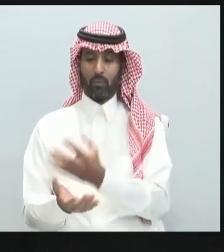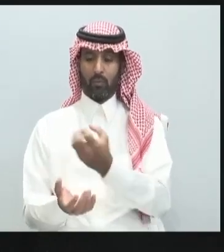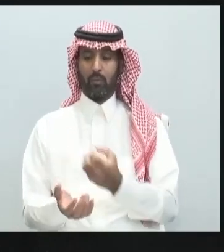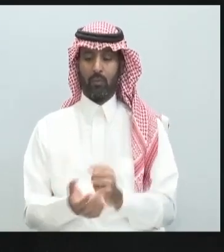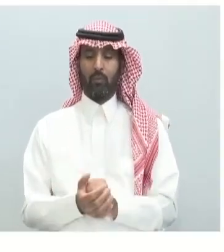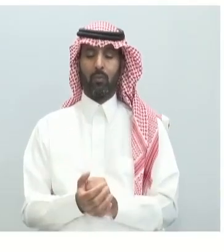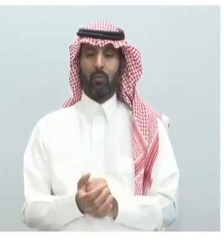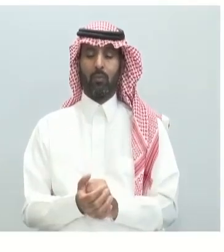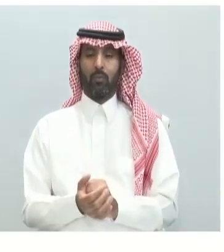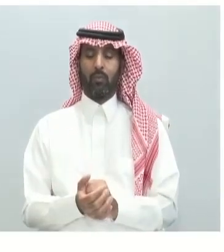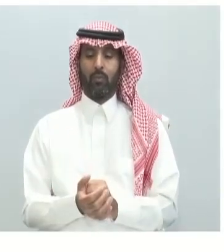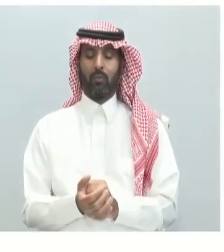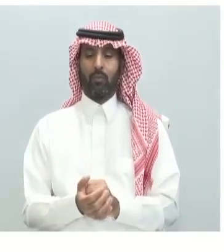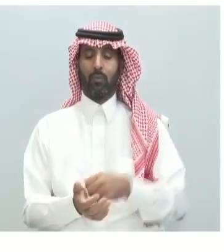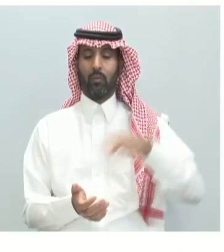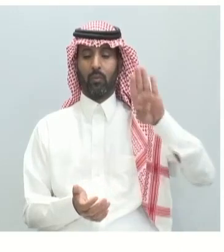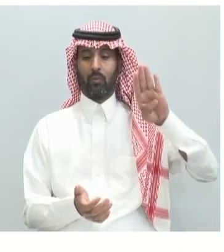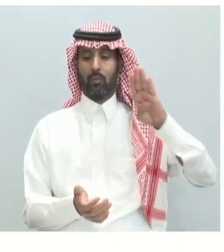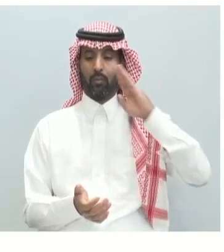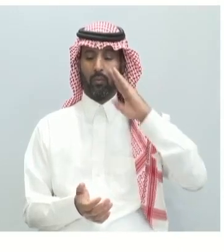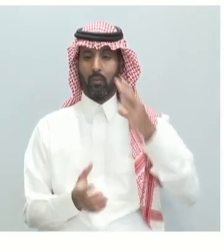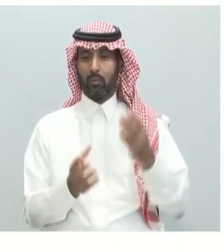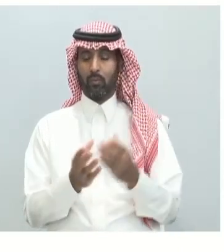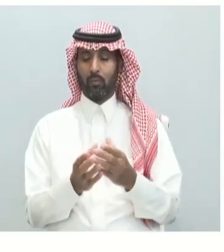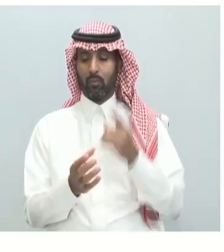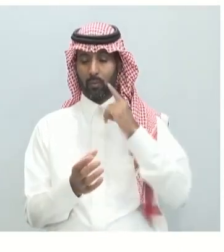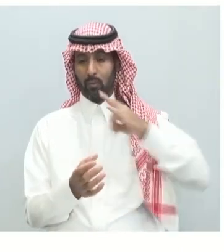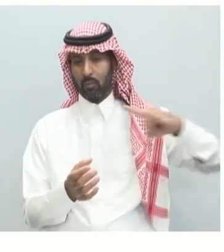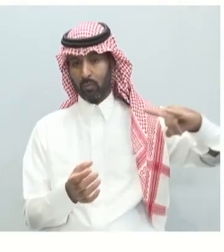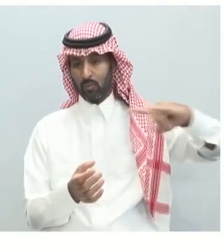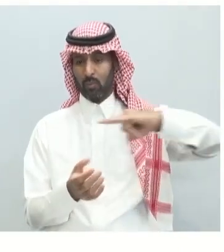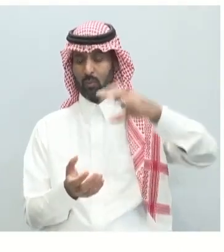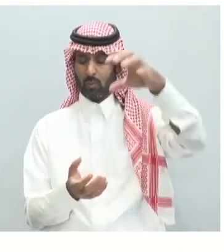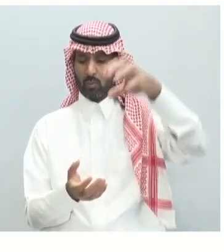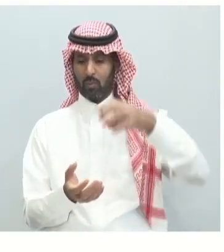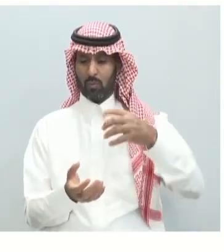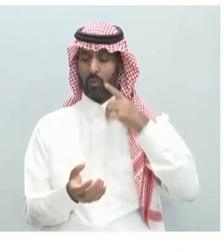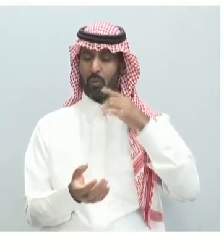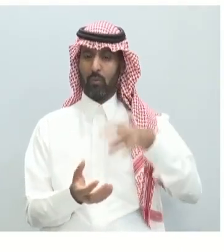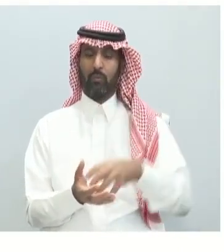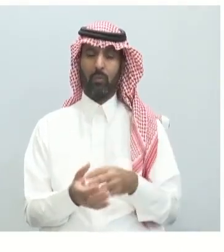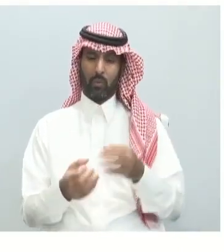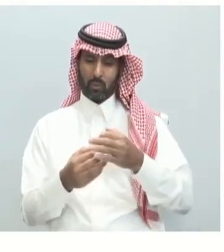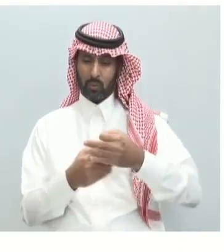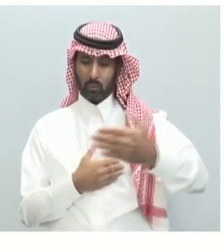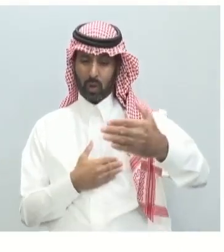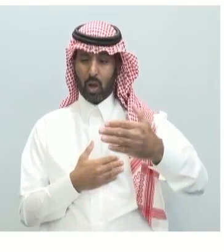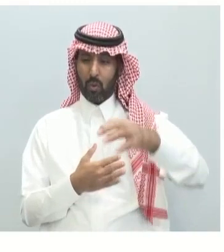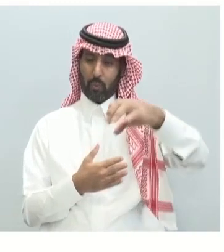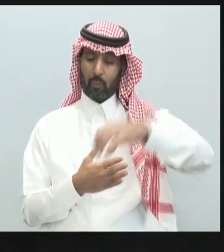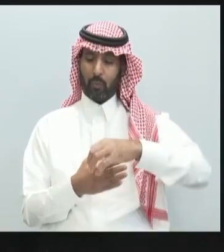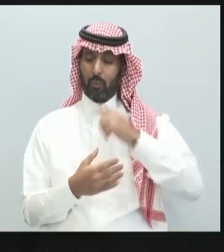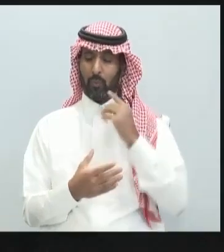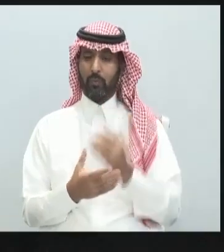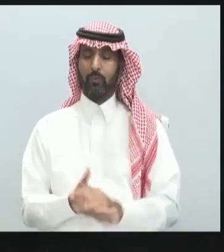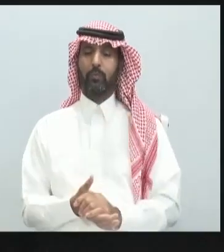Yes, that's correct. B, they're often shipped from far away, which helps polluting